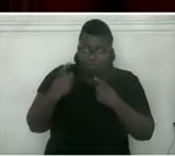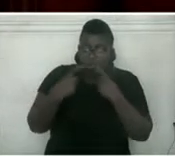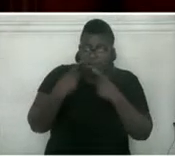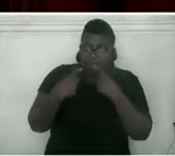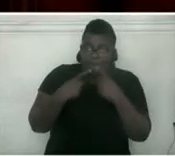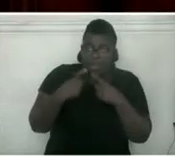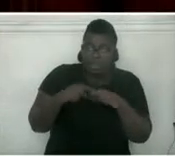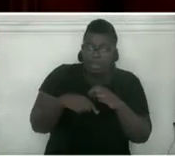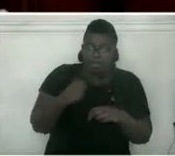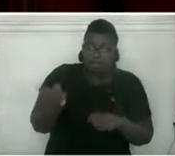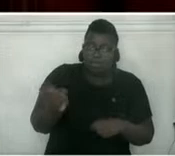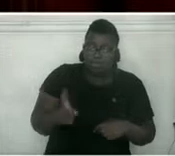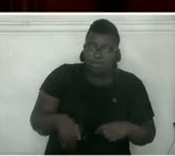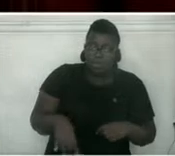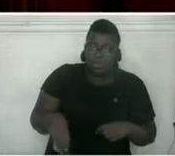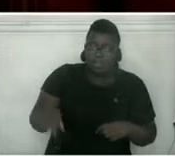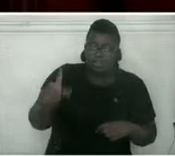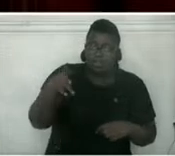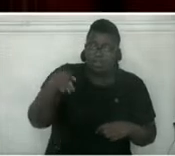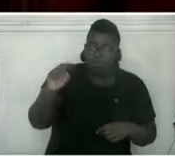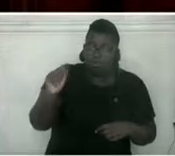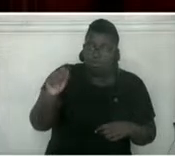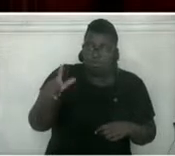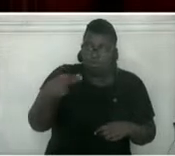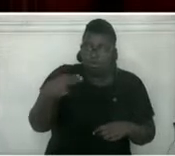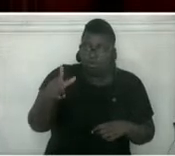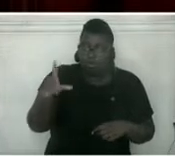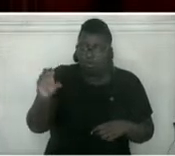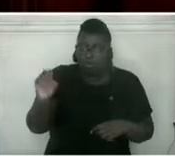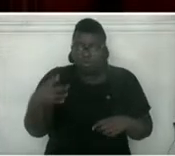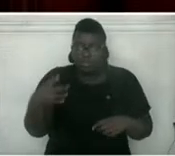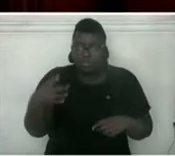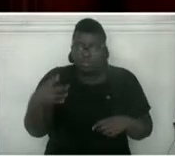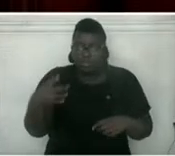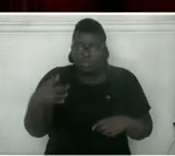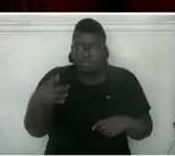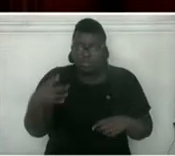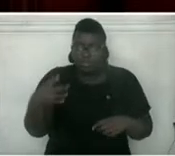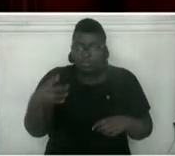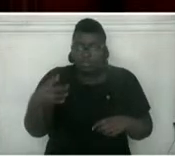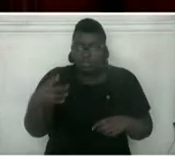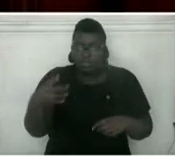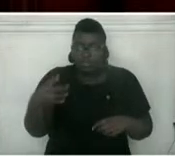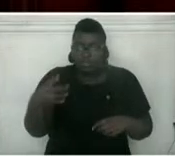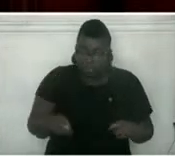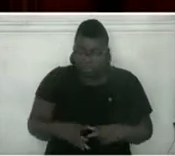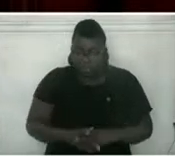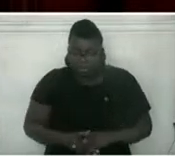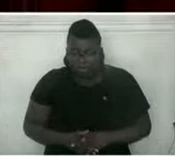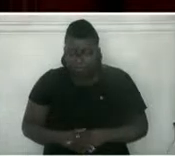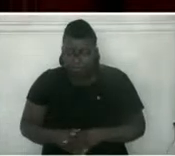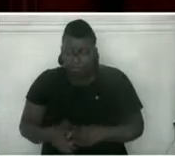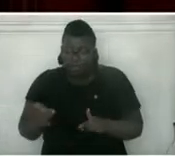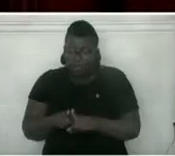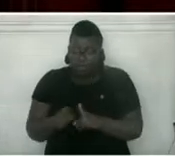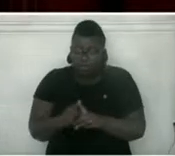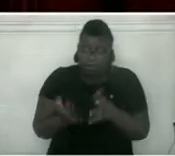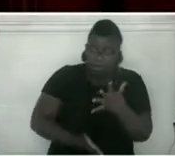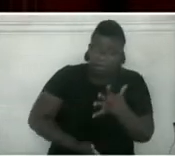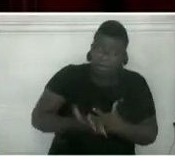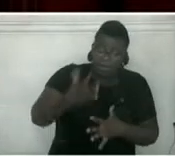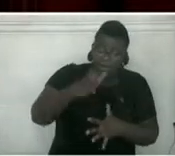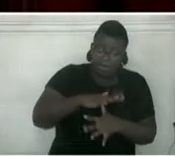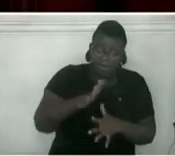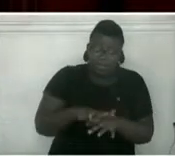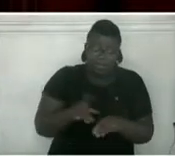about potholes through social media and radio stations, and we are attending to that. Priority also need